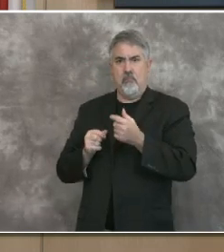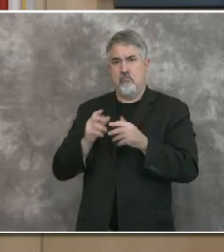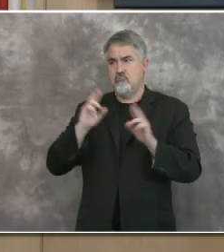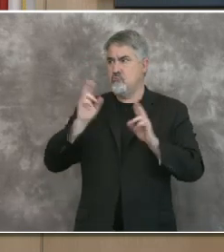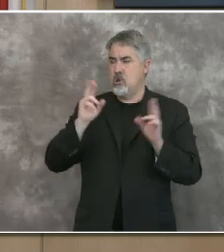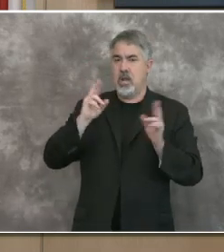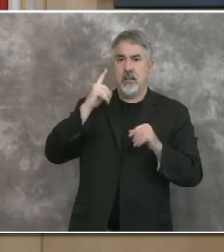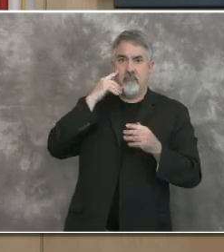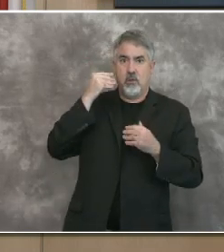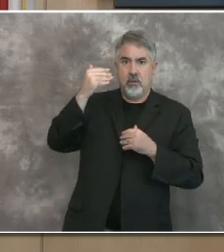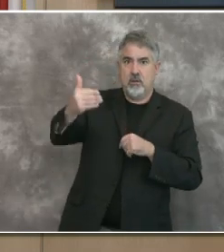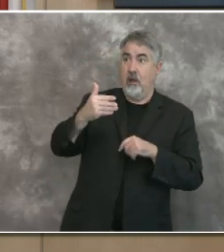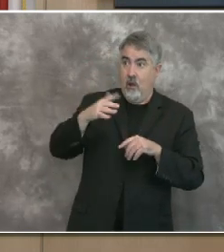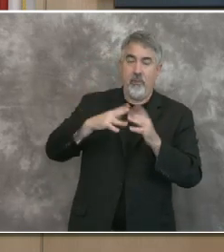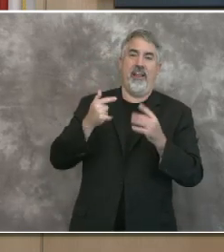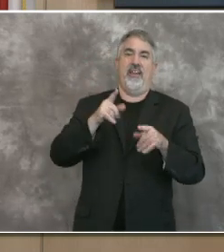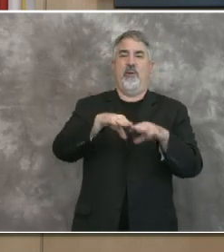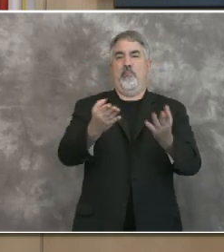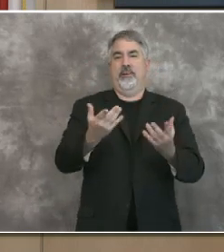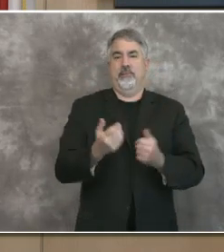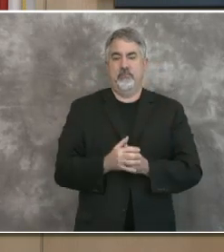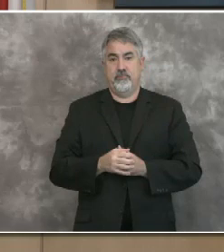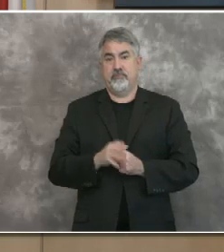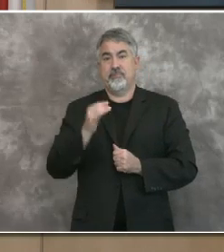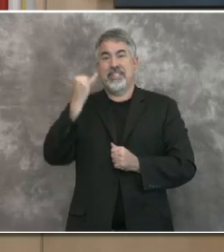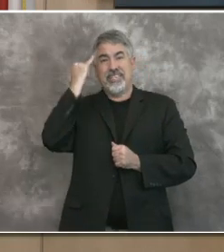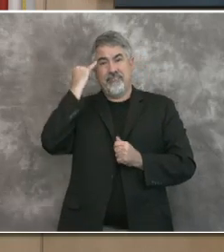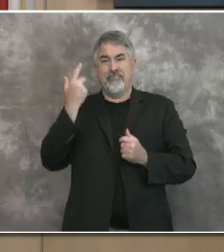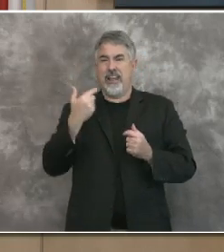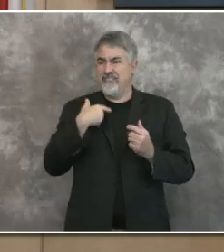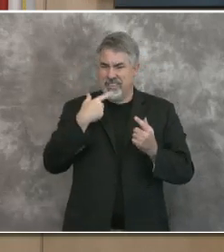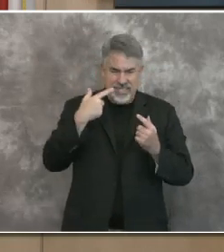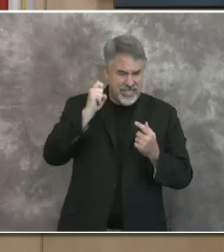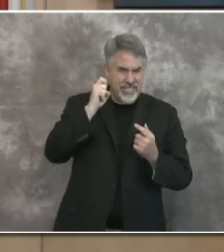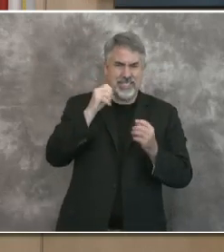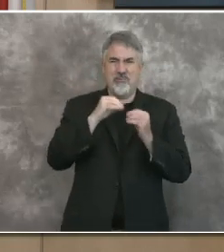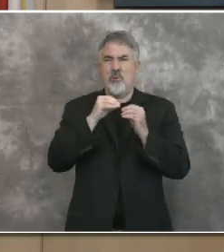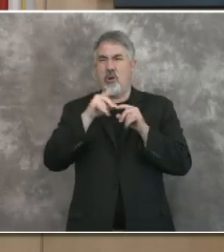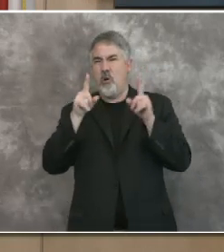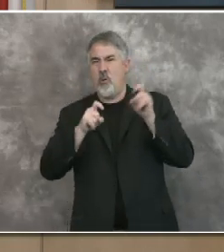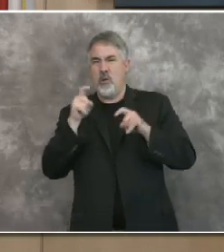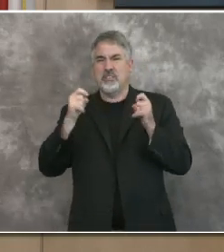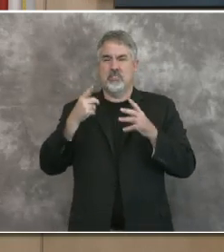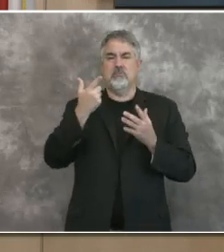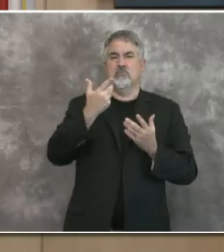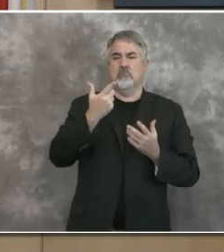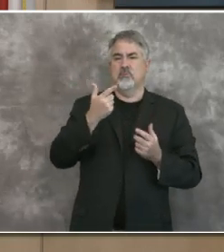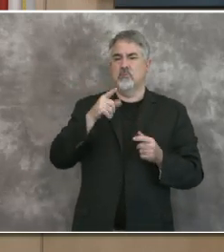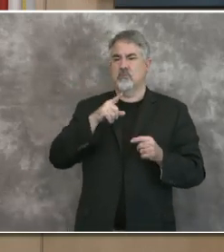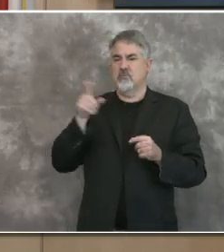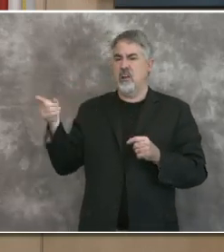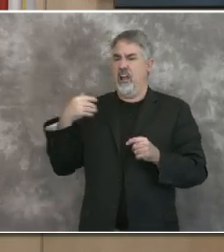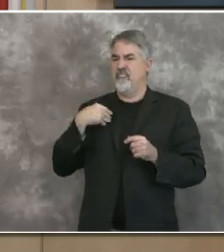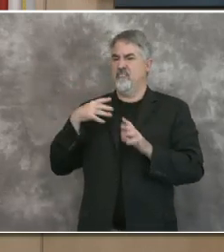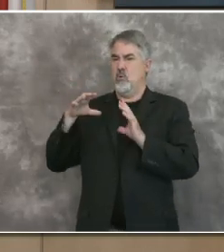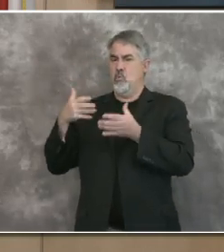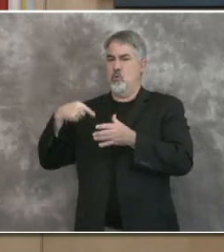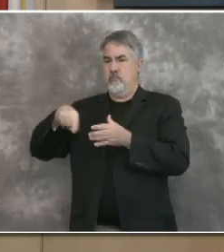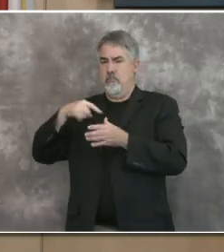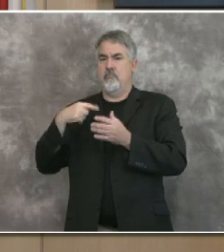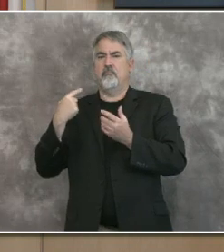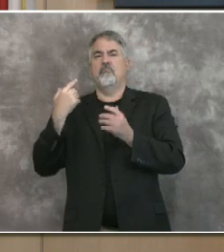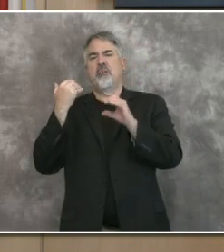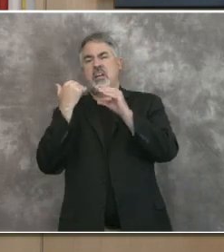plan to us, but if you have questions, we have a team standing by. There is an email address on our